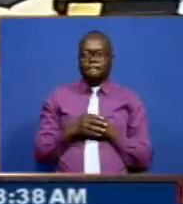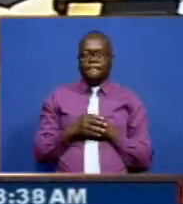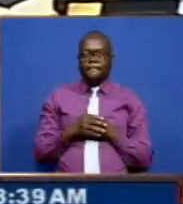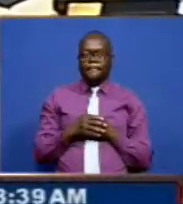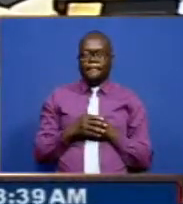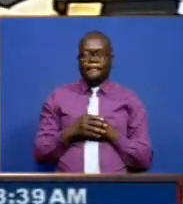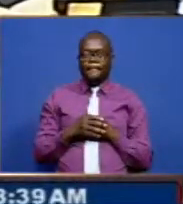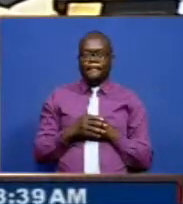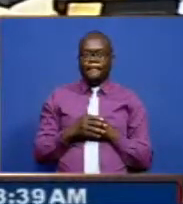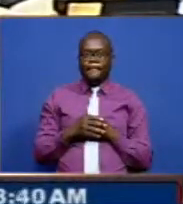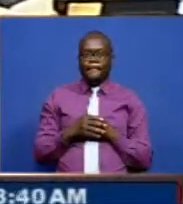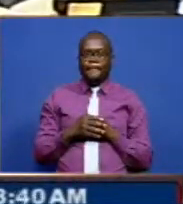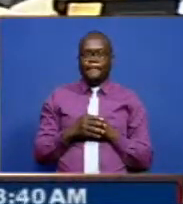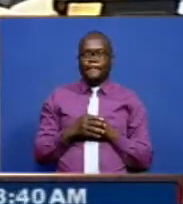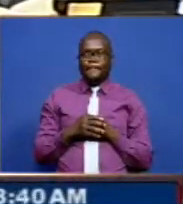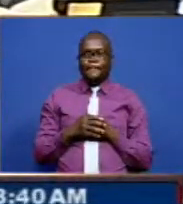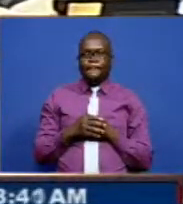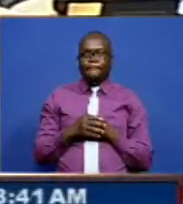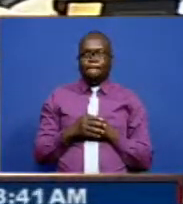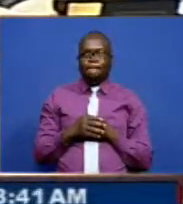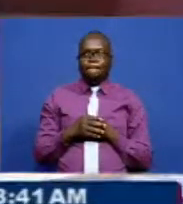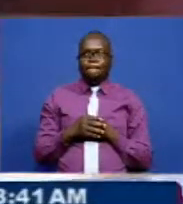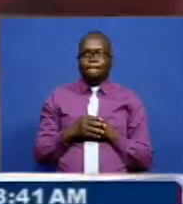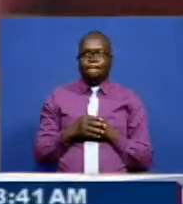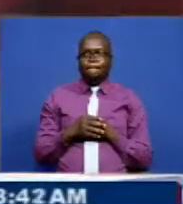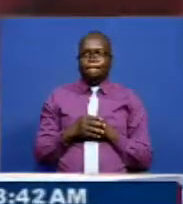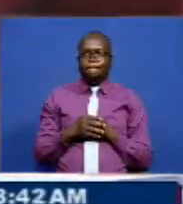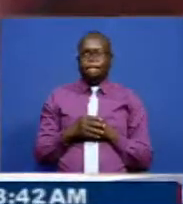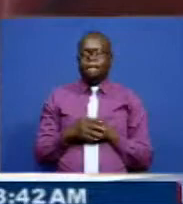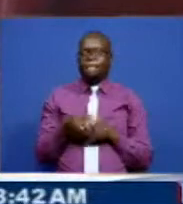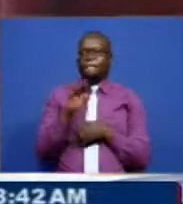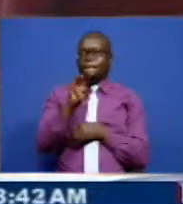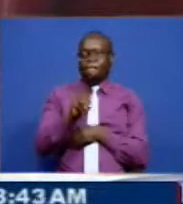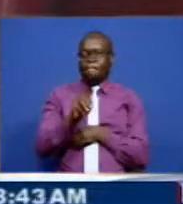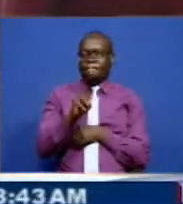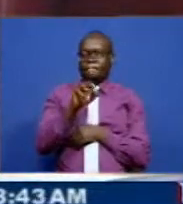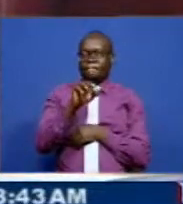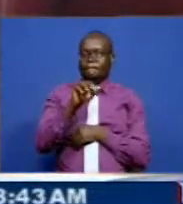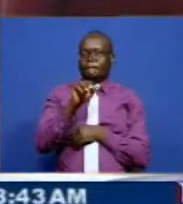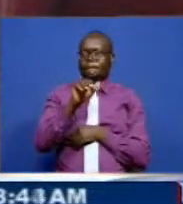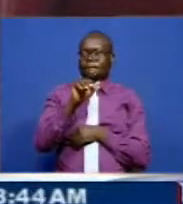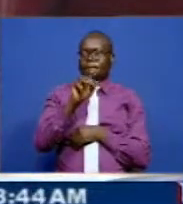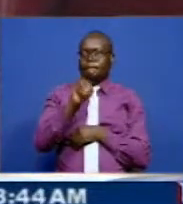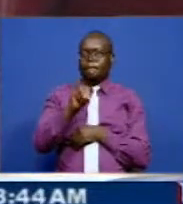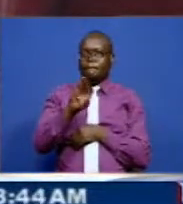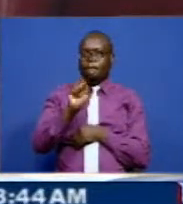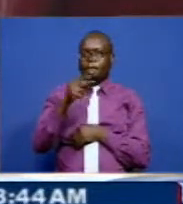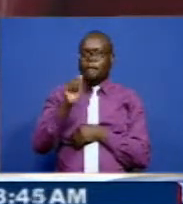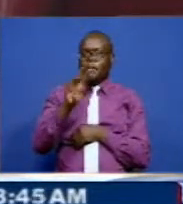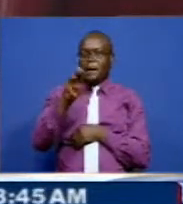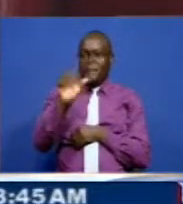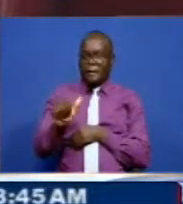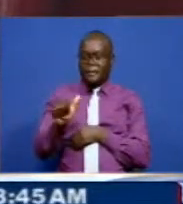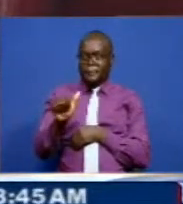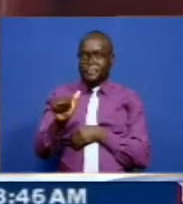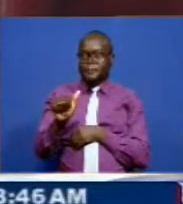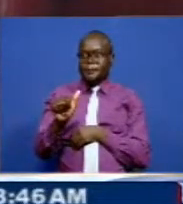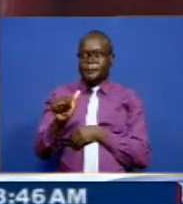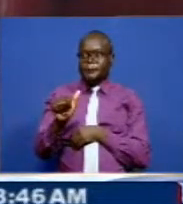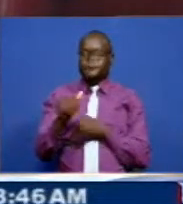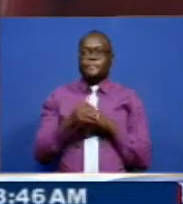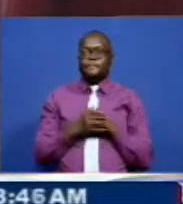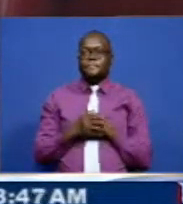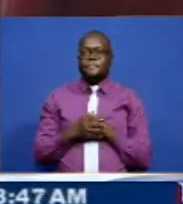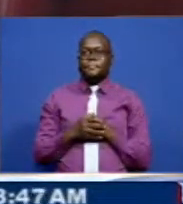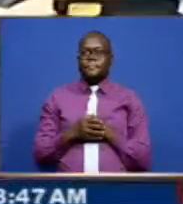I'm Agnes Kavindu Mudhama, Senator from Machakos County and a member